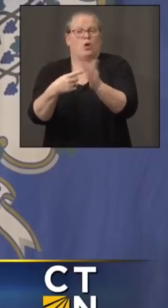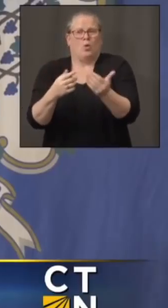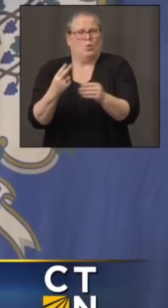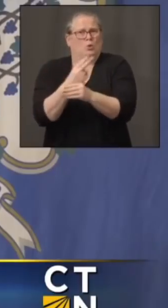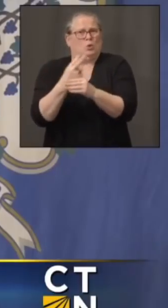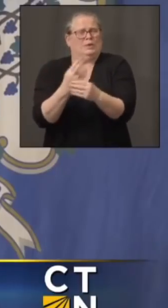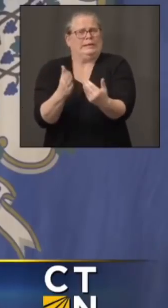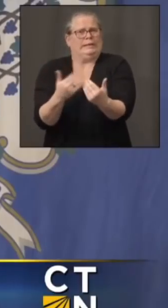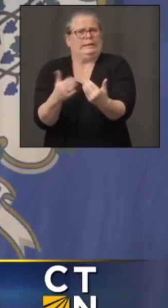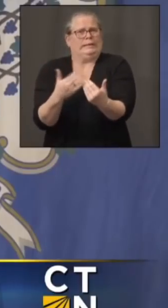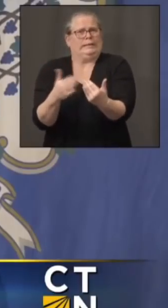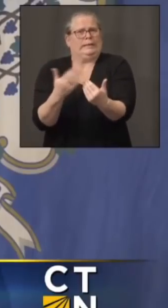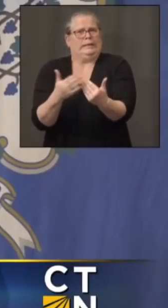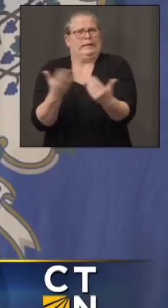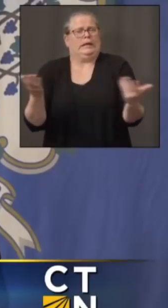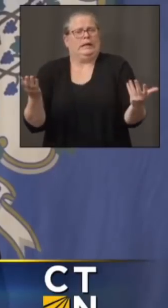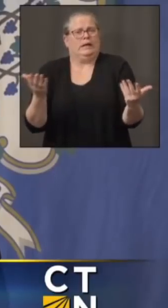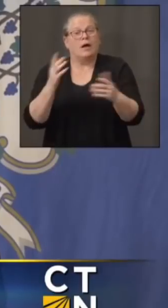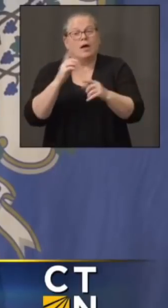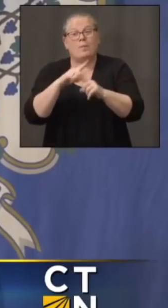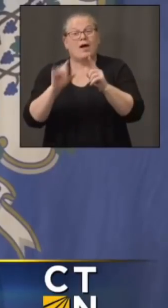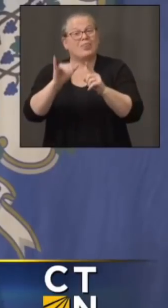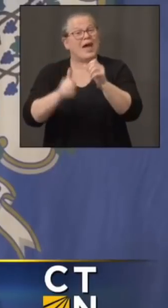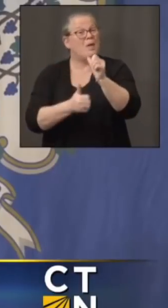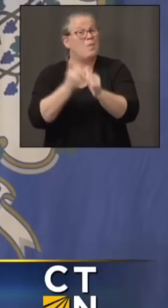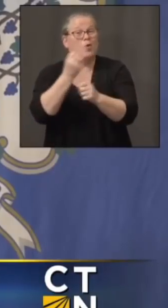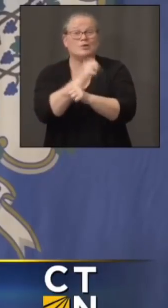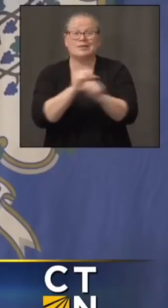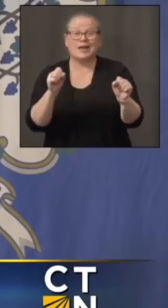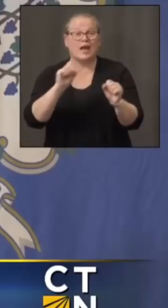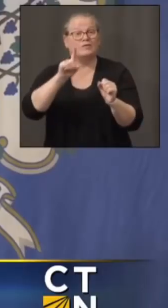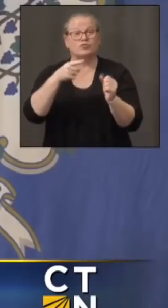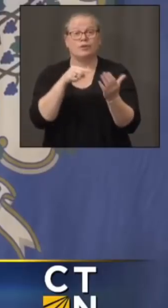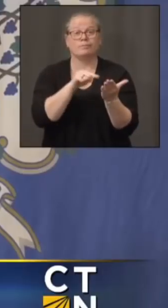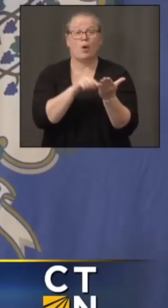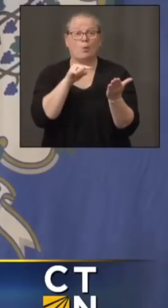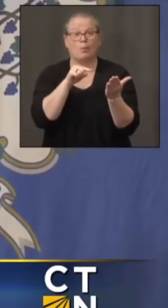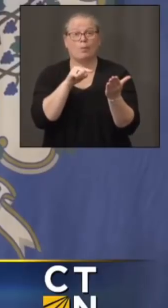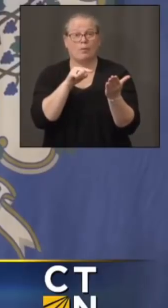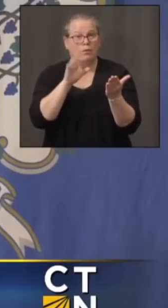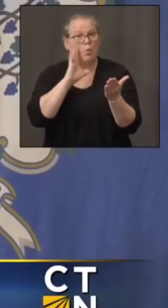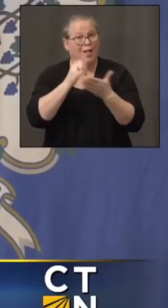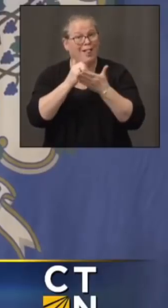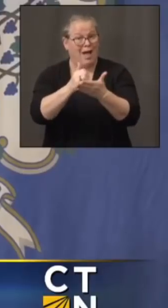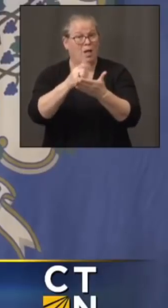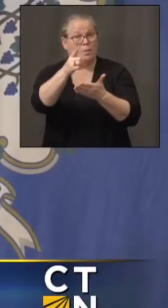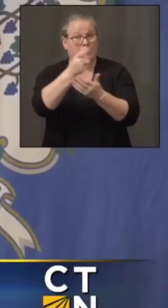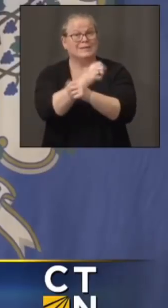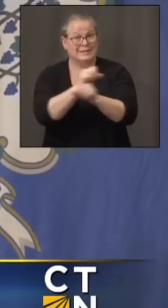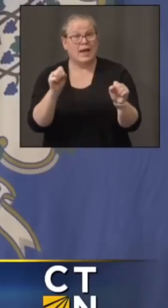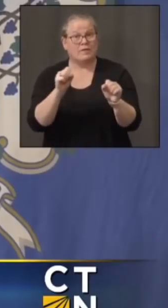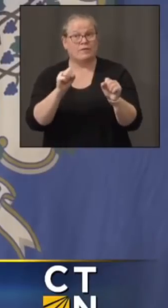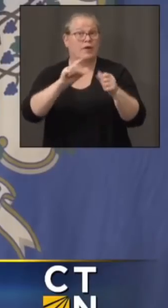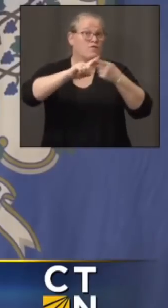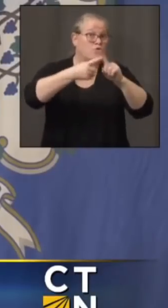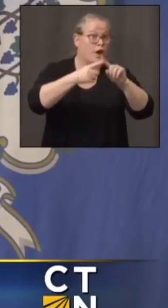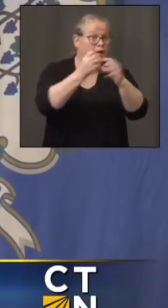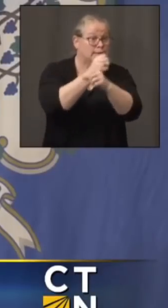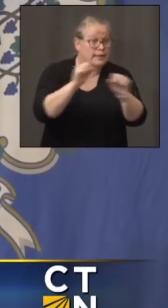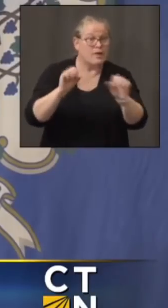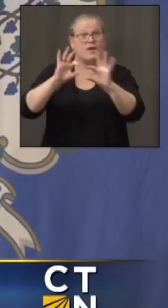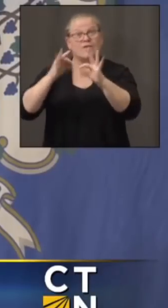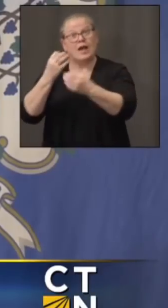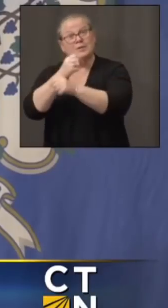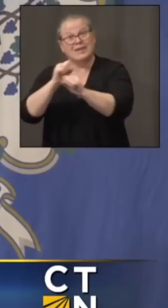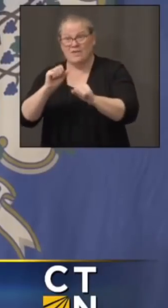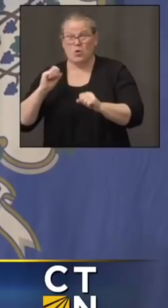but it's the safest thing you can do, not just to keep yourself safe, but your family safe and your friends safe. If you all do it together, you keep each